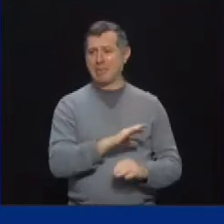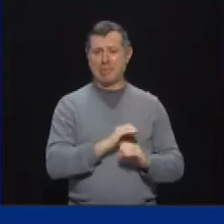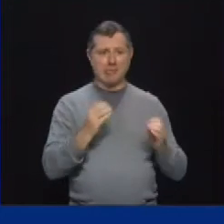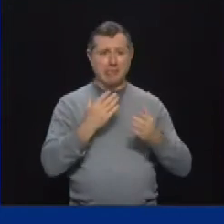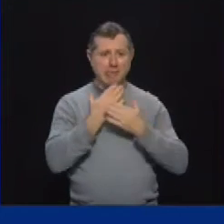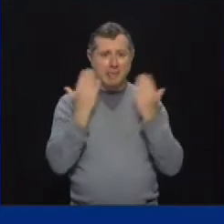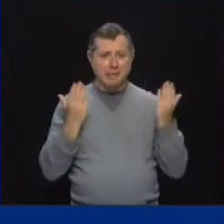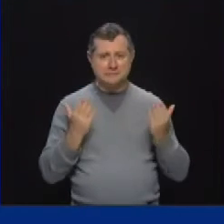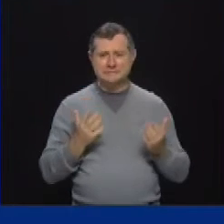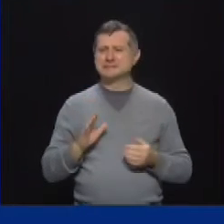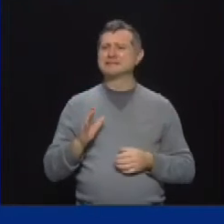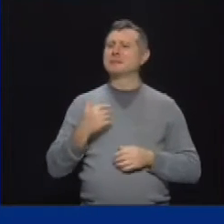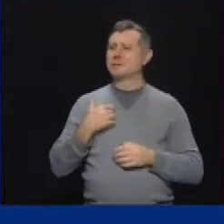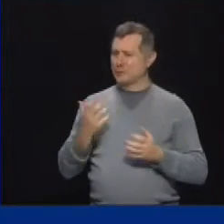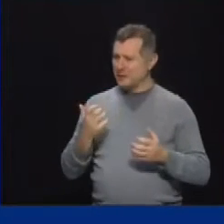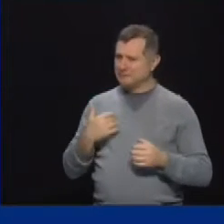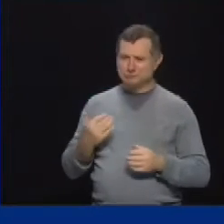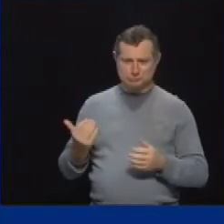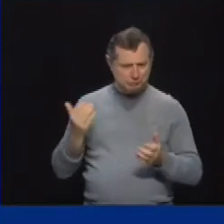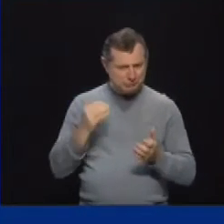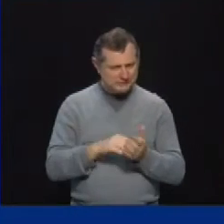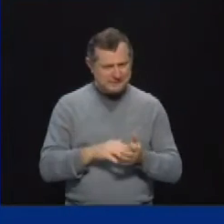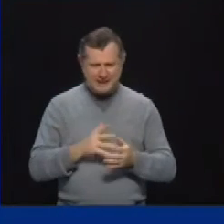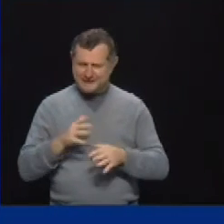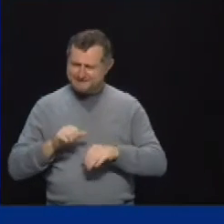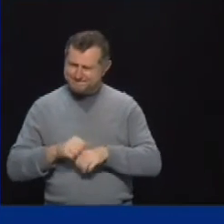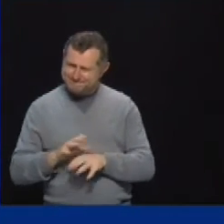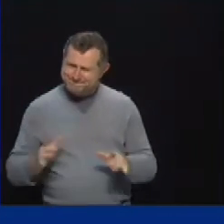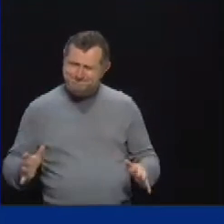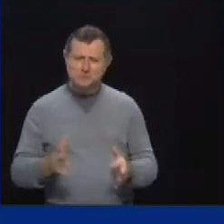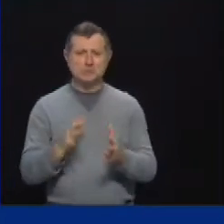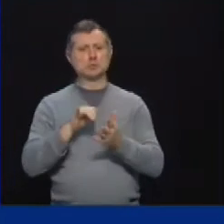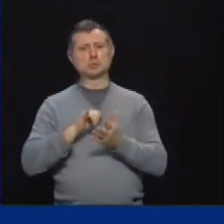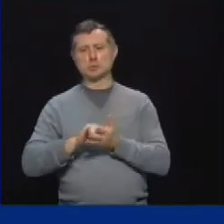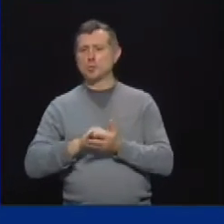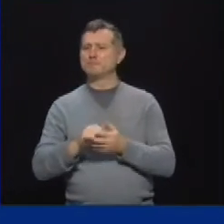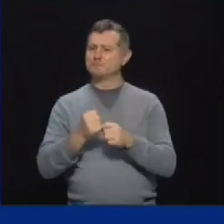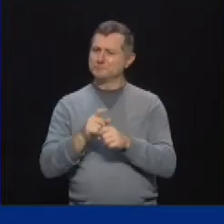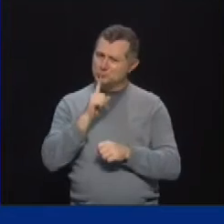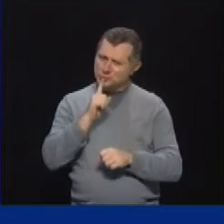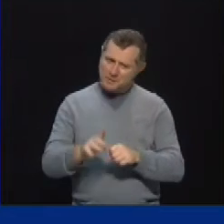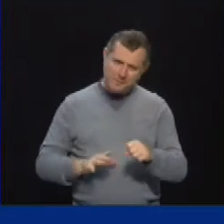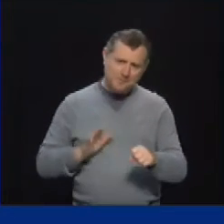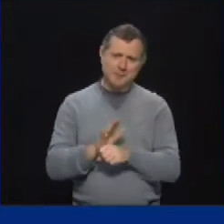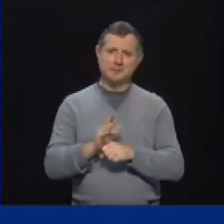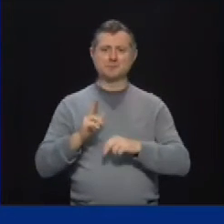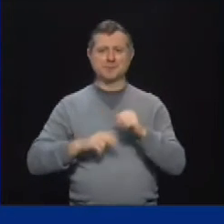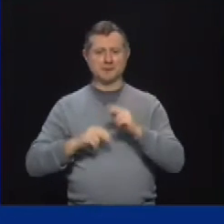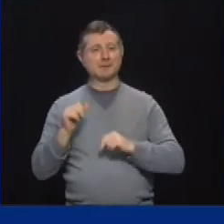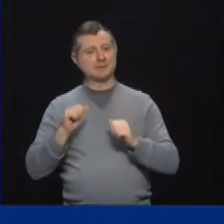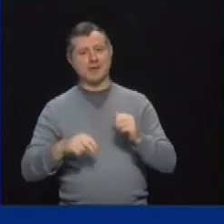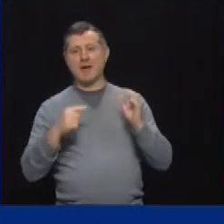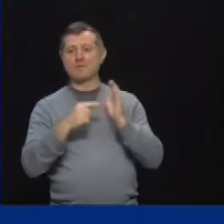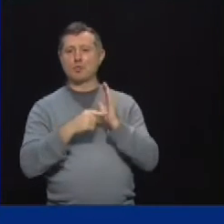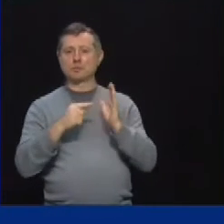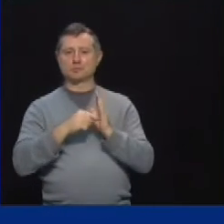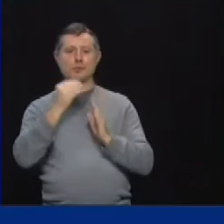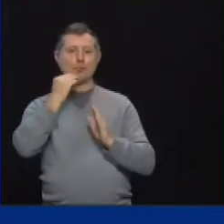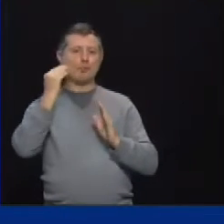reinvigorate New York State's commitment to building more affordable and supportive housing. $20 billion is what I'm planning